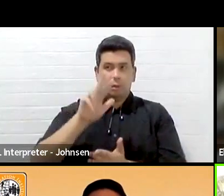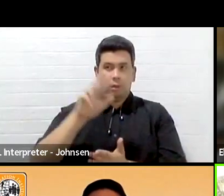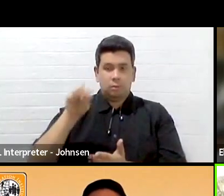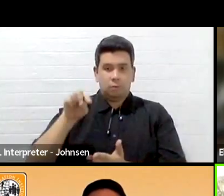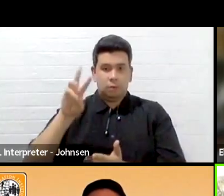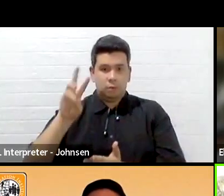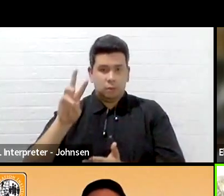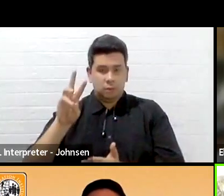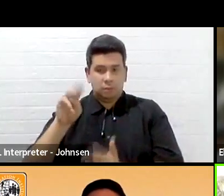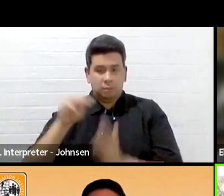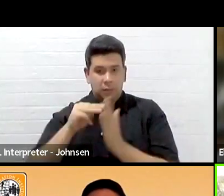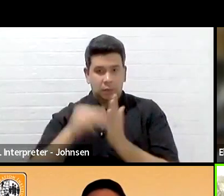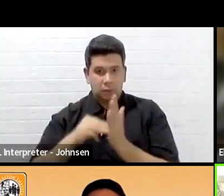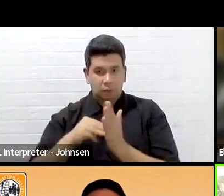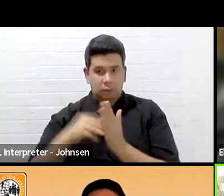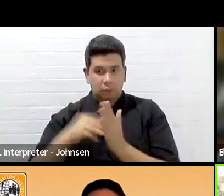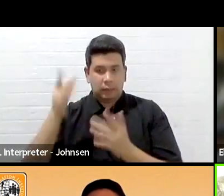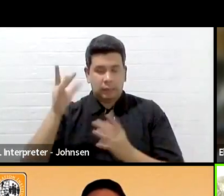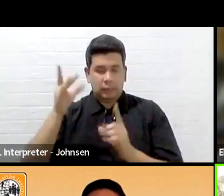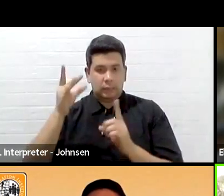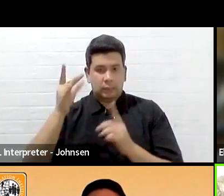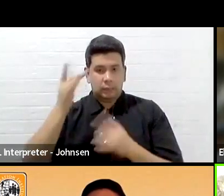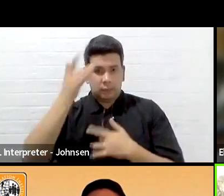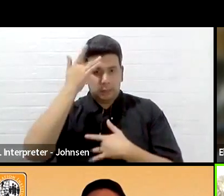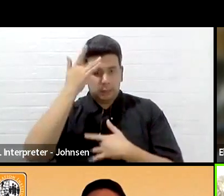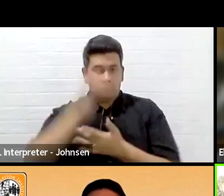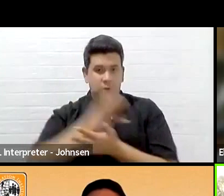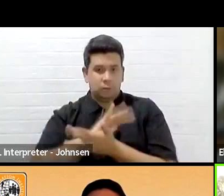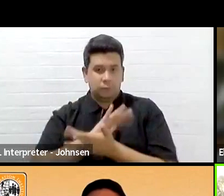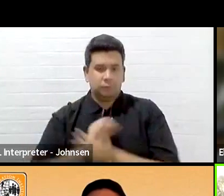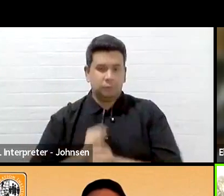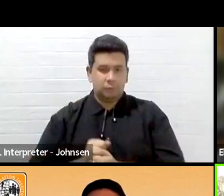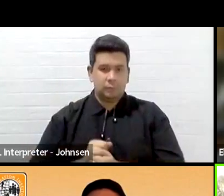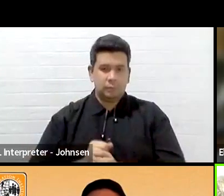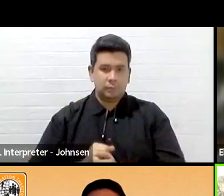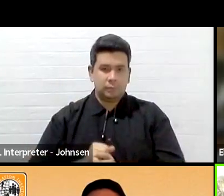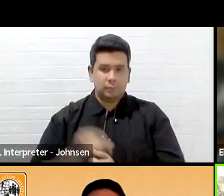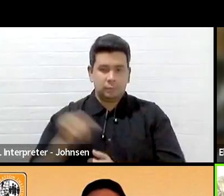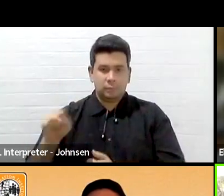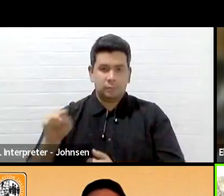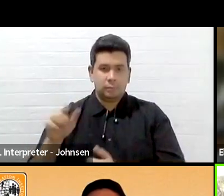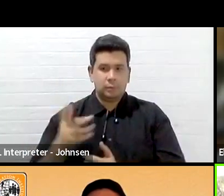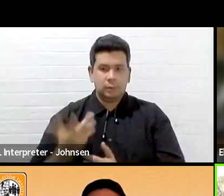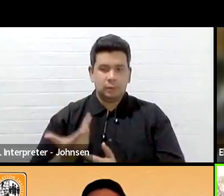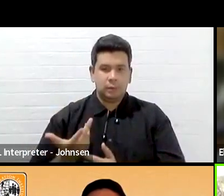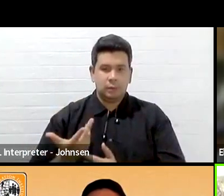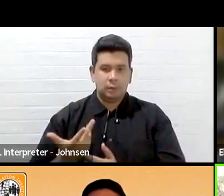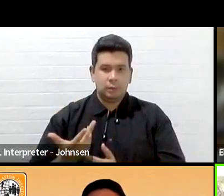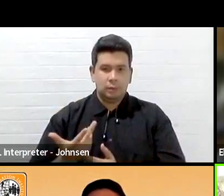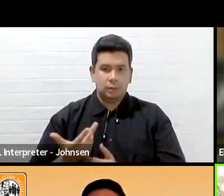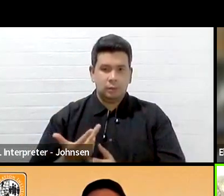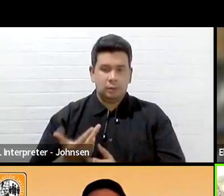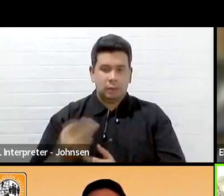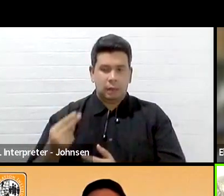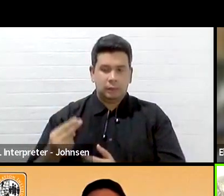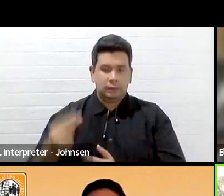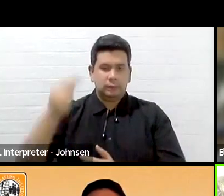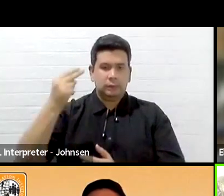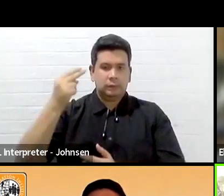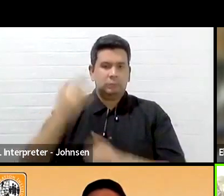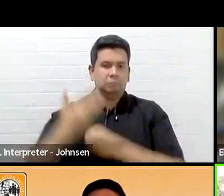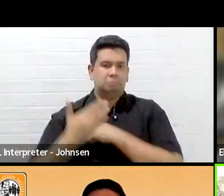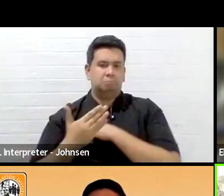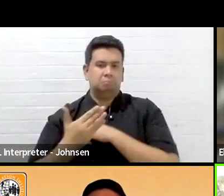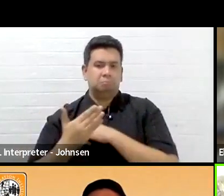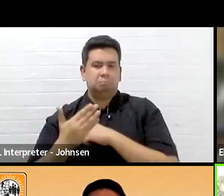be 3.48. That would make us the country with the third highest case